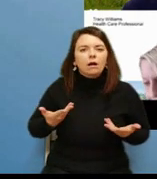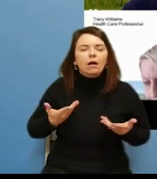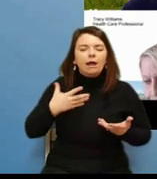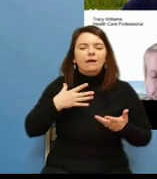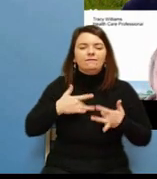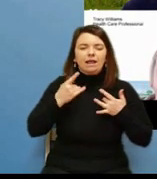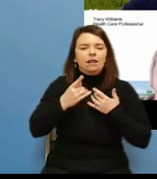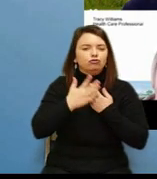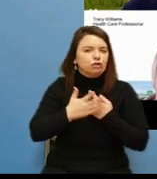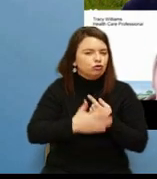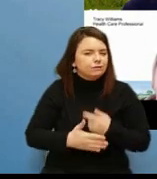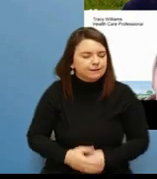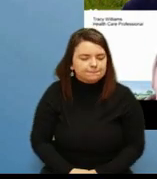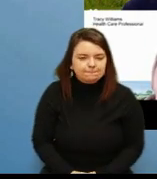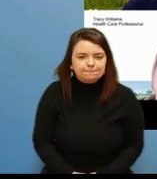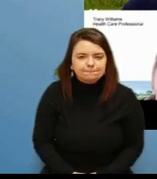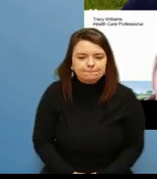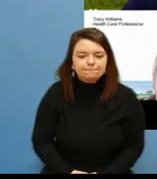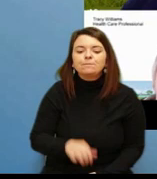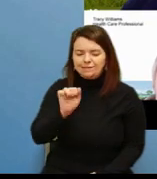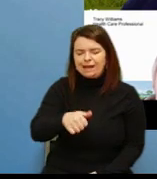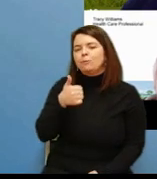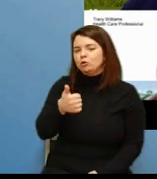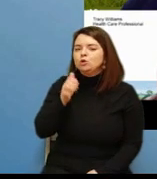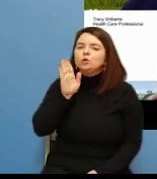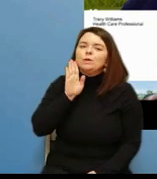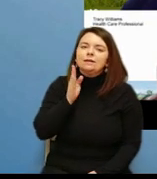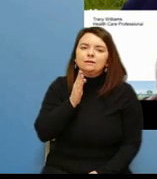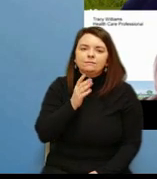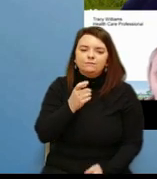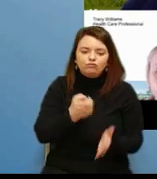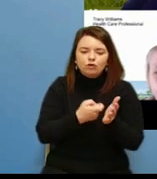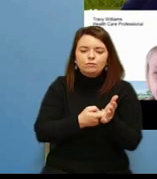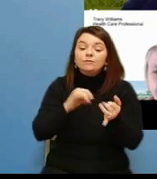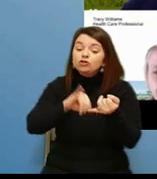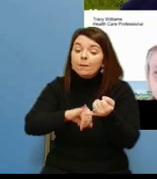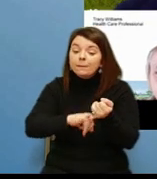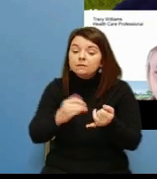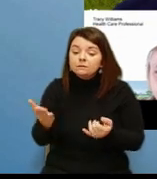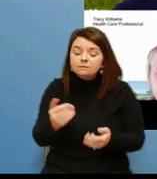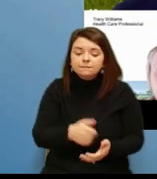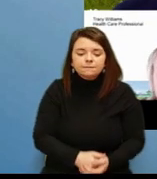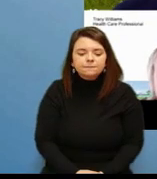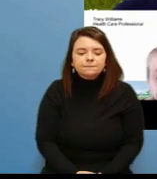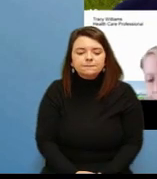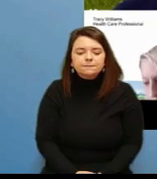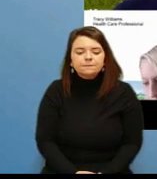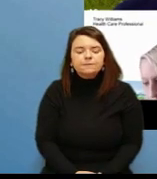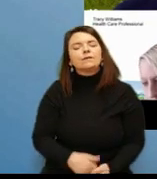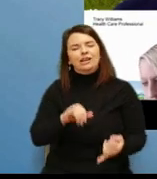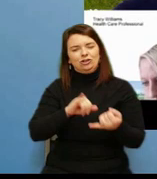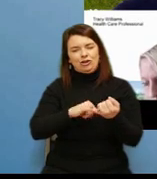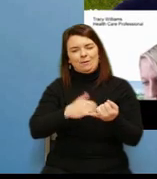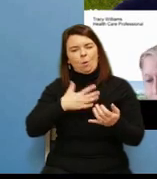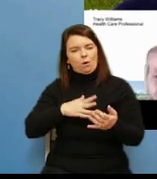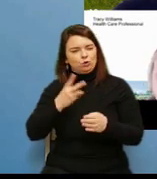areas that they're going to be focusing on. So I think that's kind of helpful and sort of reassuring as well. Yeah, good to hear,